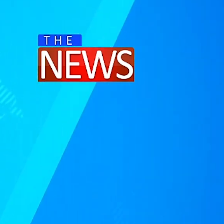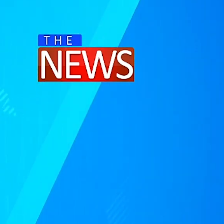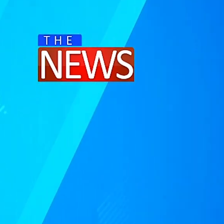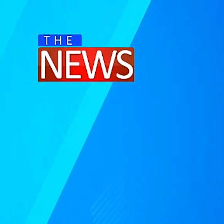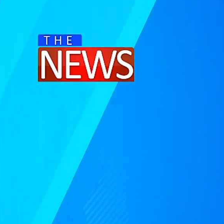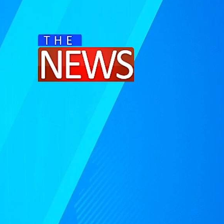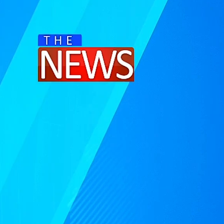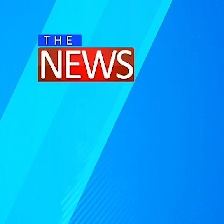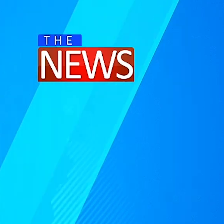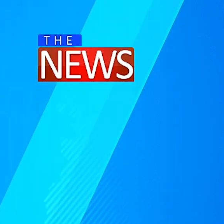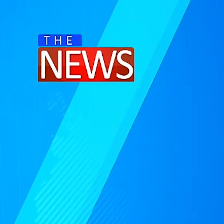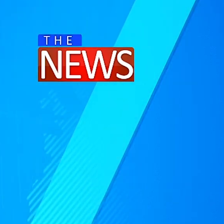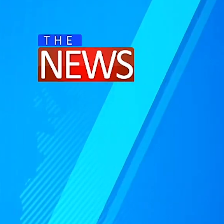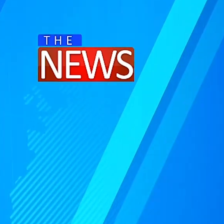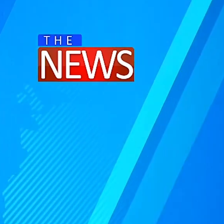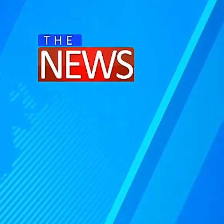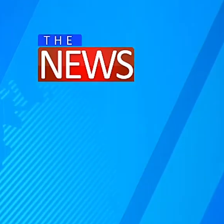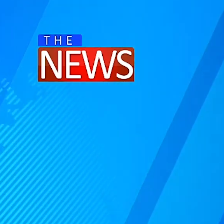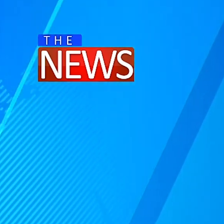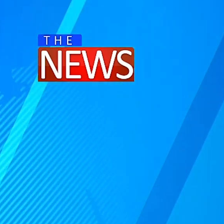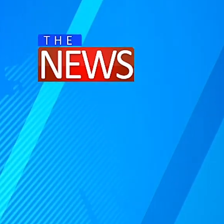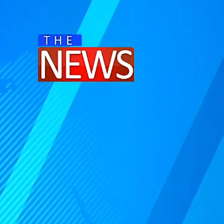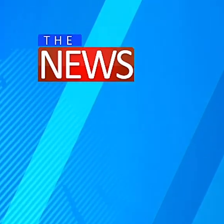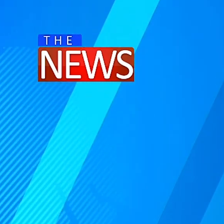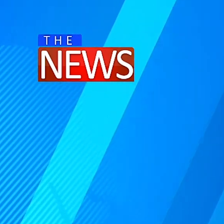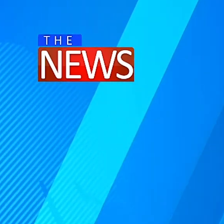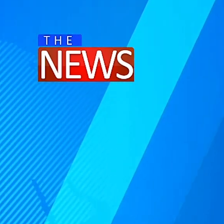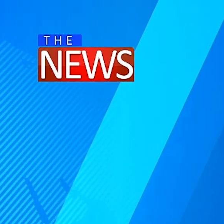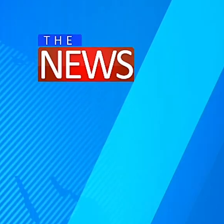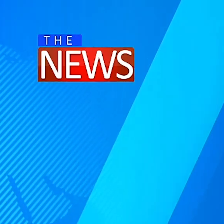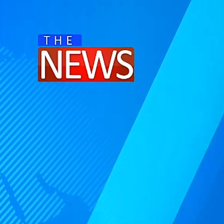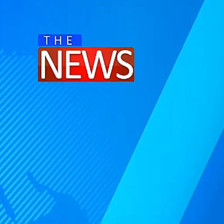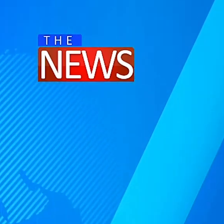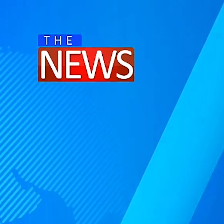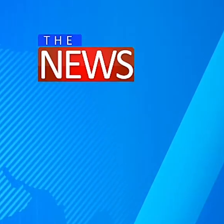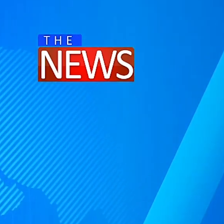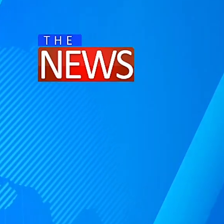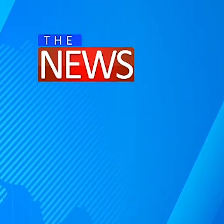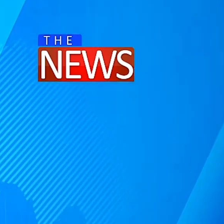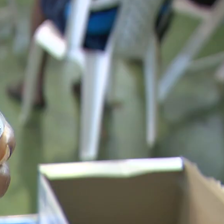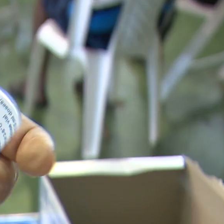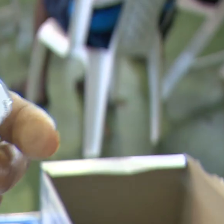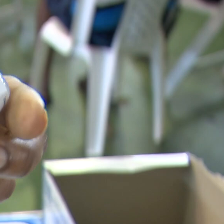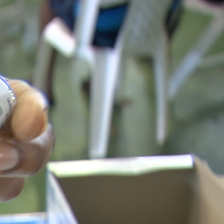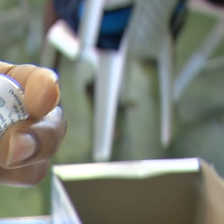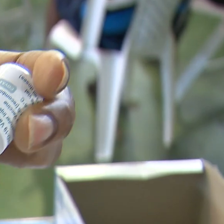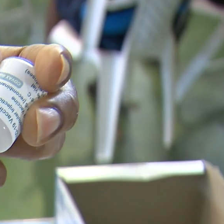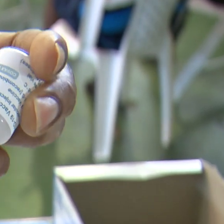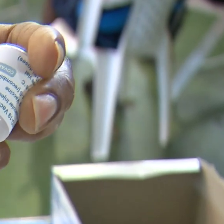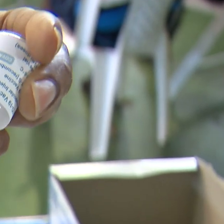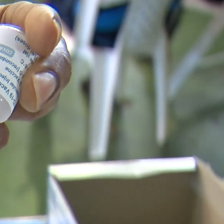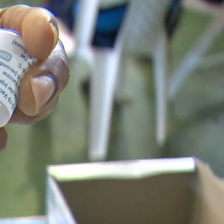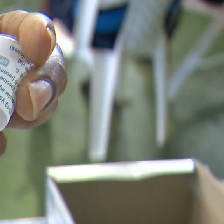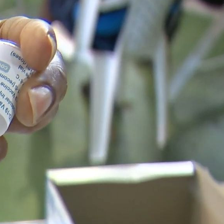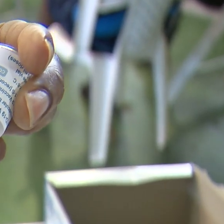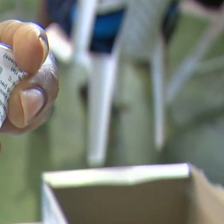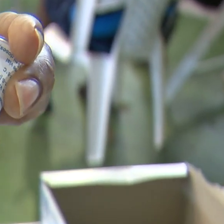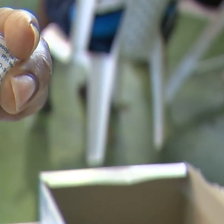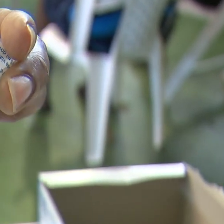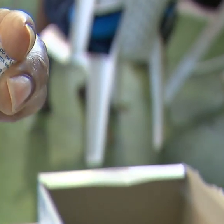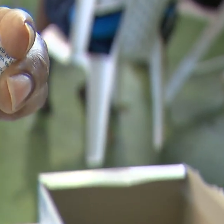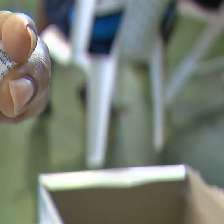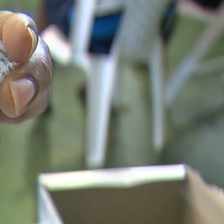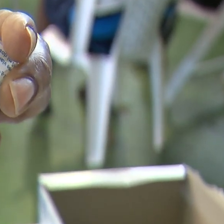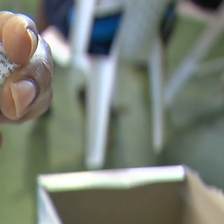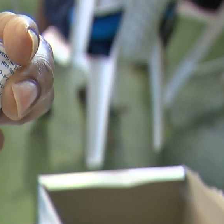Jaqueline Bissasor-Mckenzie, also gave an update on the COVID-19 clinical data. Minister of Health and Wellness,